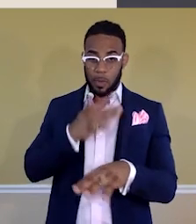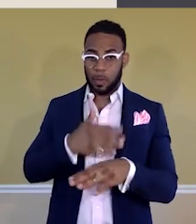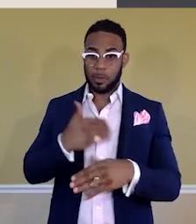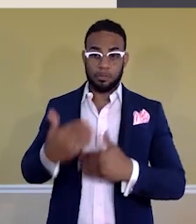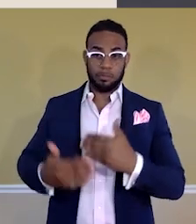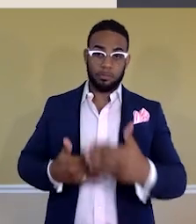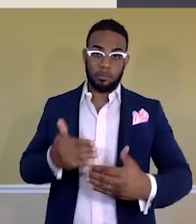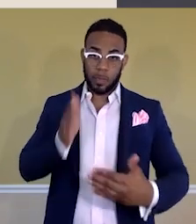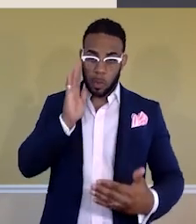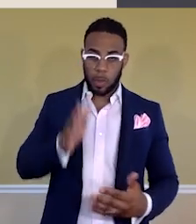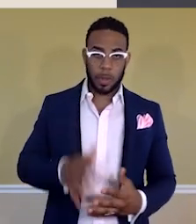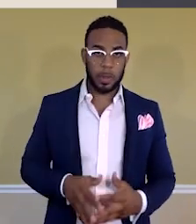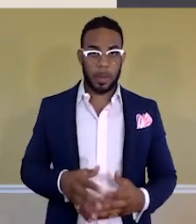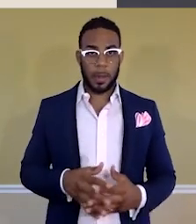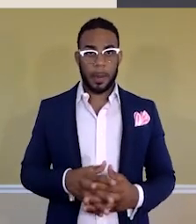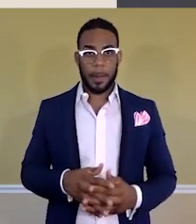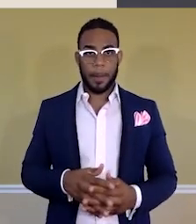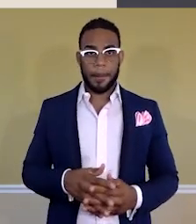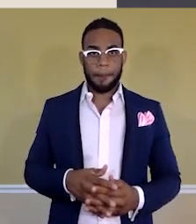on.